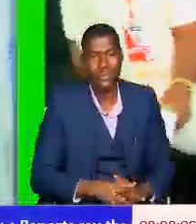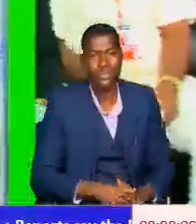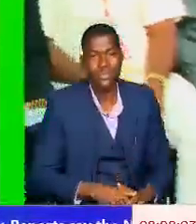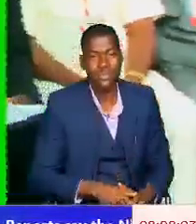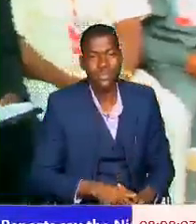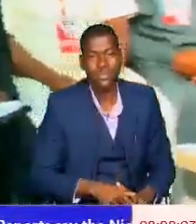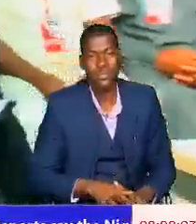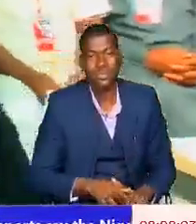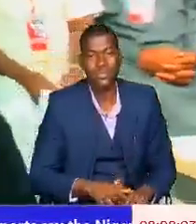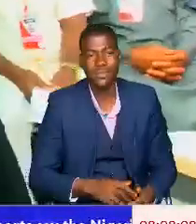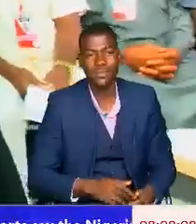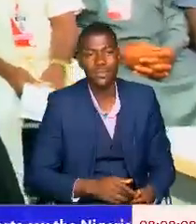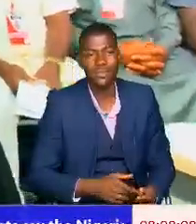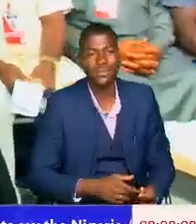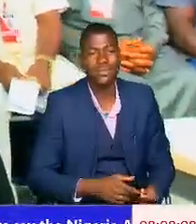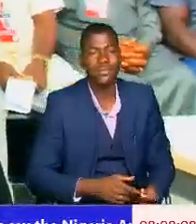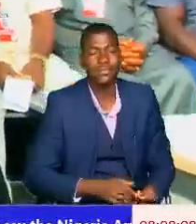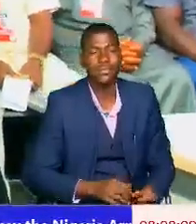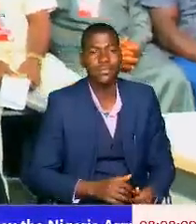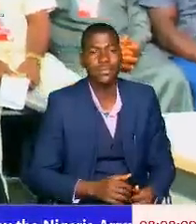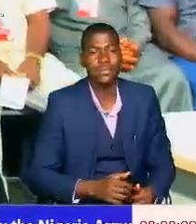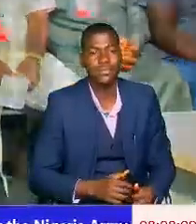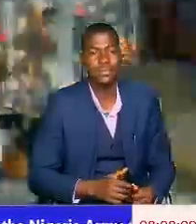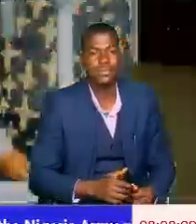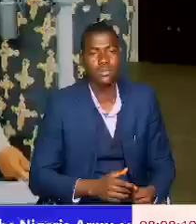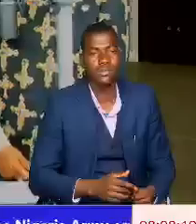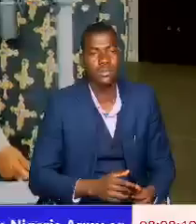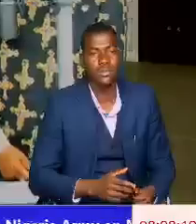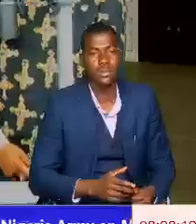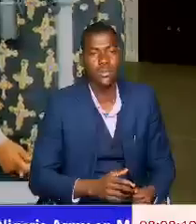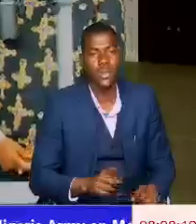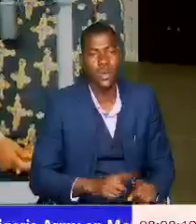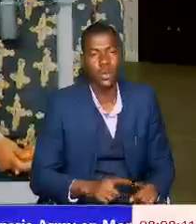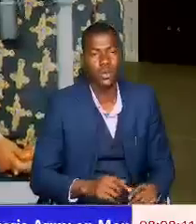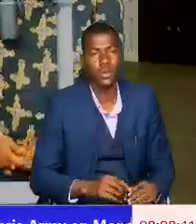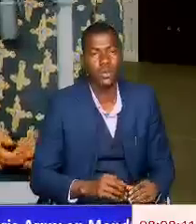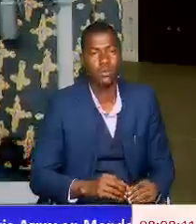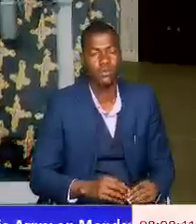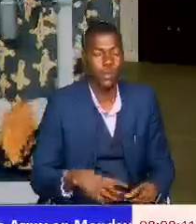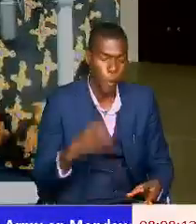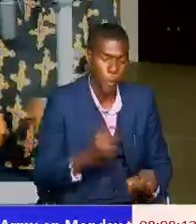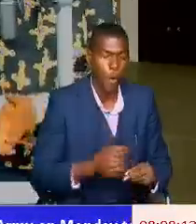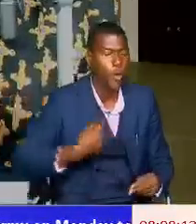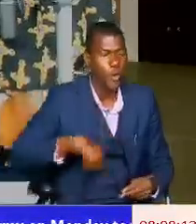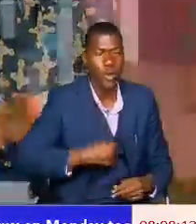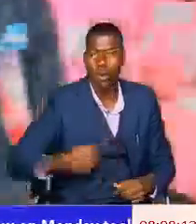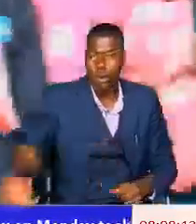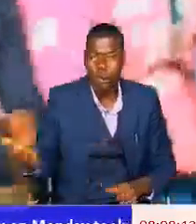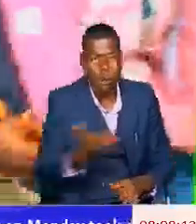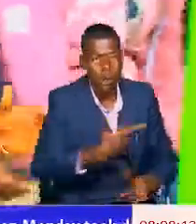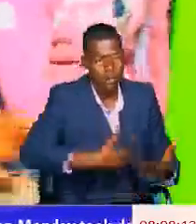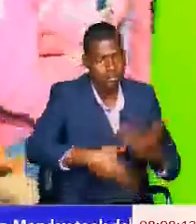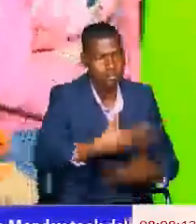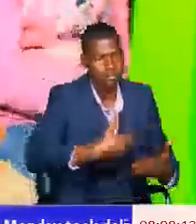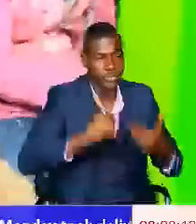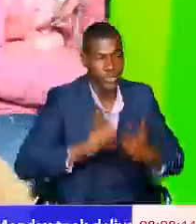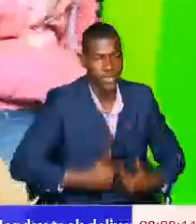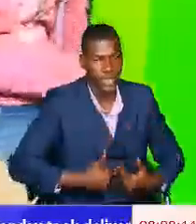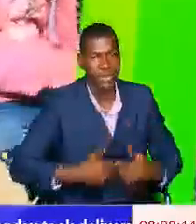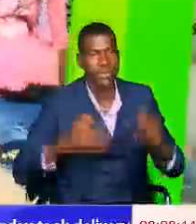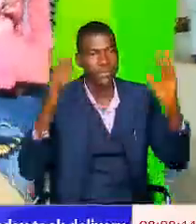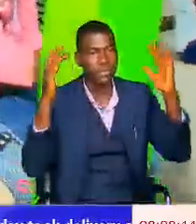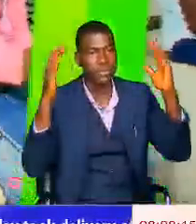carry on. Thank you. But above all, make we appreciate each other. Make we appreciate ourselves.